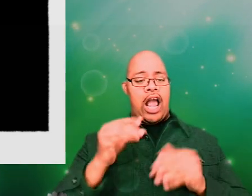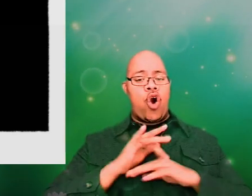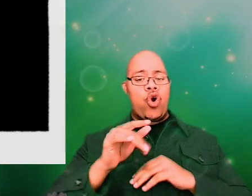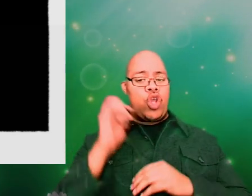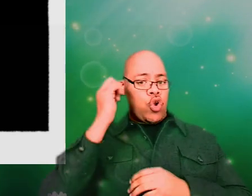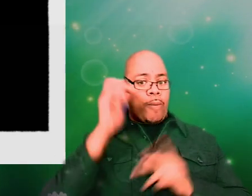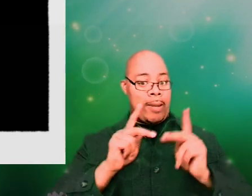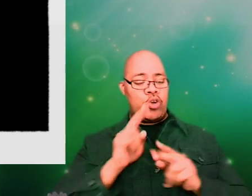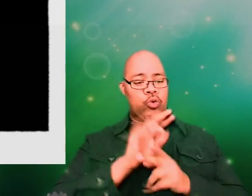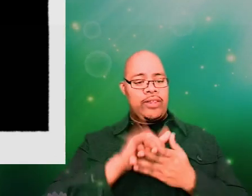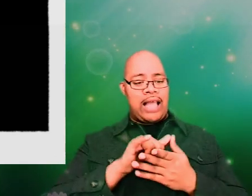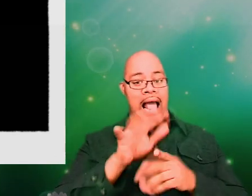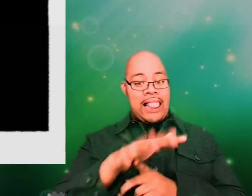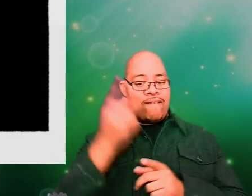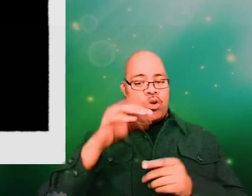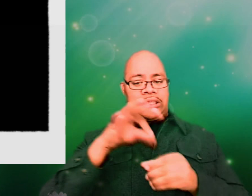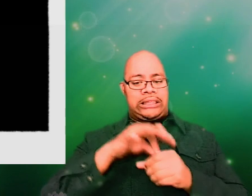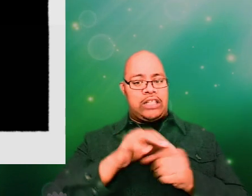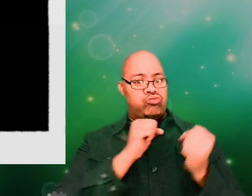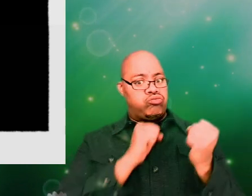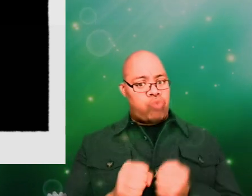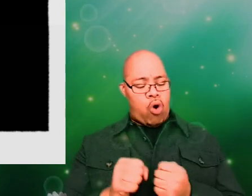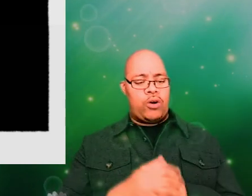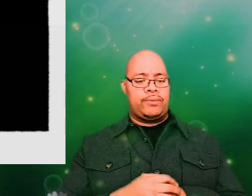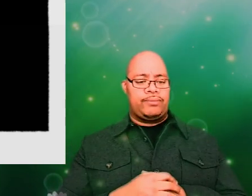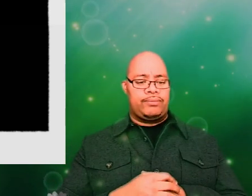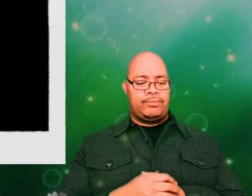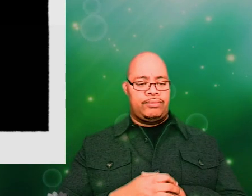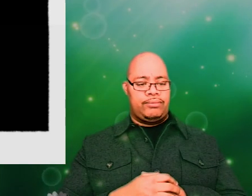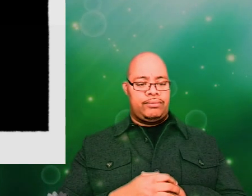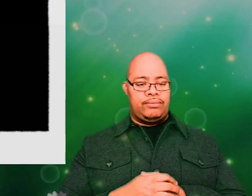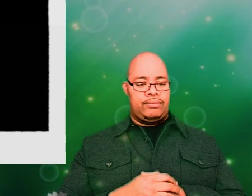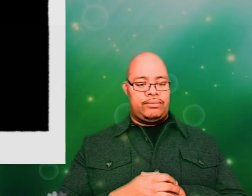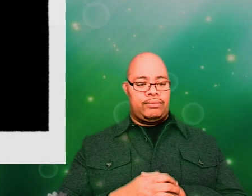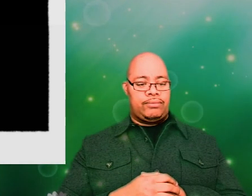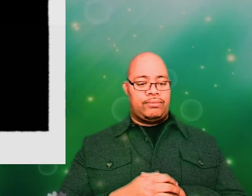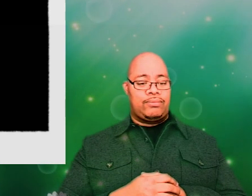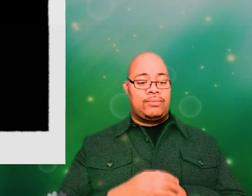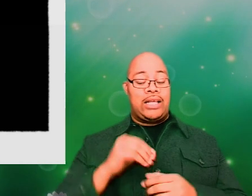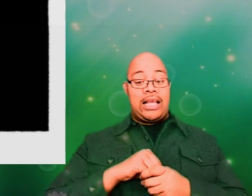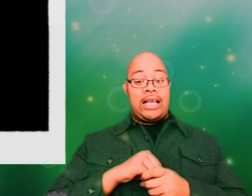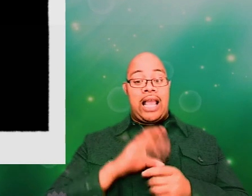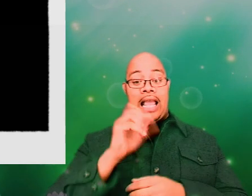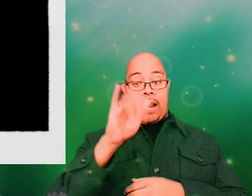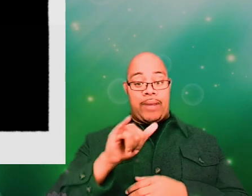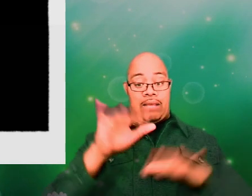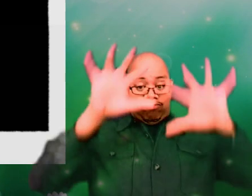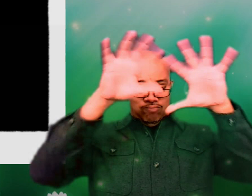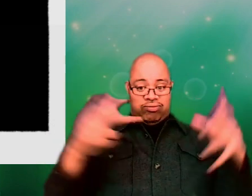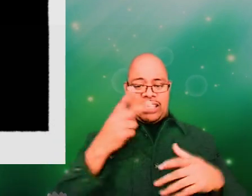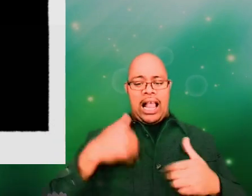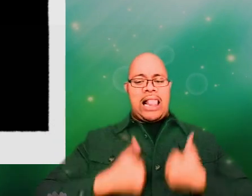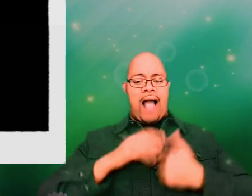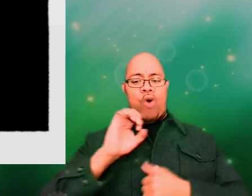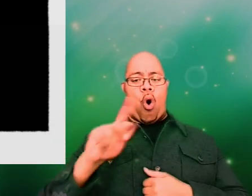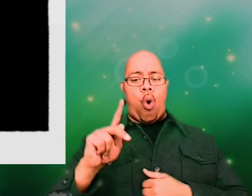settlers used the leaves to make a strong caffeinated tea. In the dense canopy, we see a majestic live oak tree,